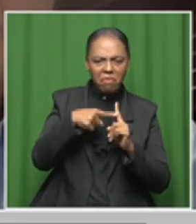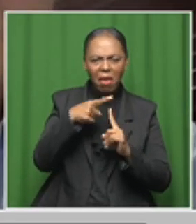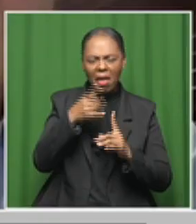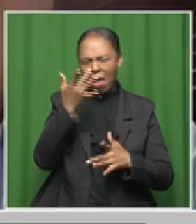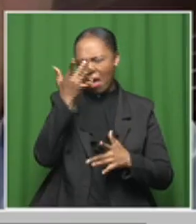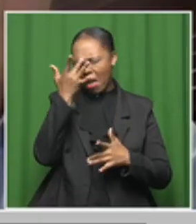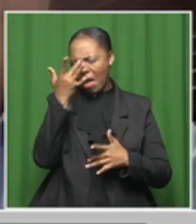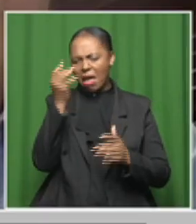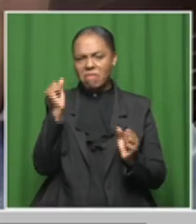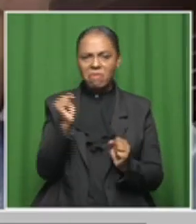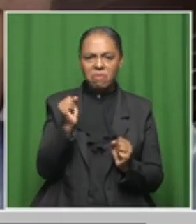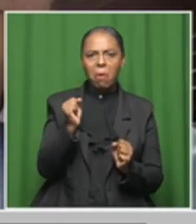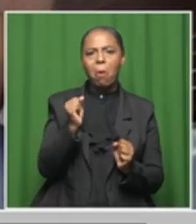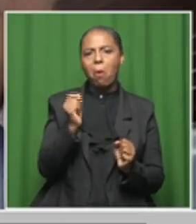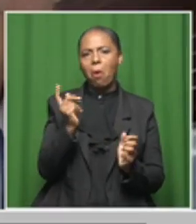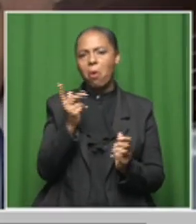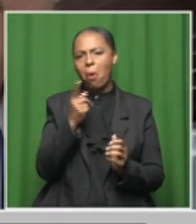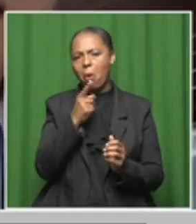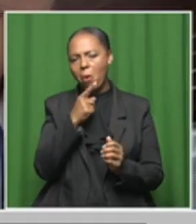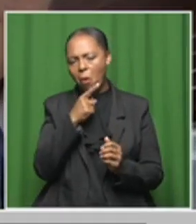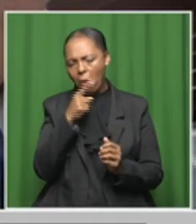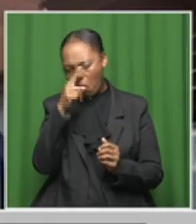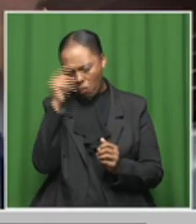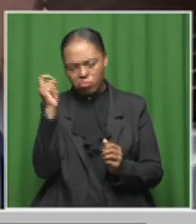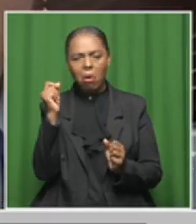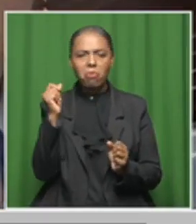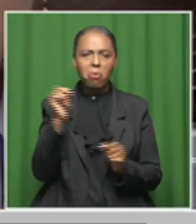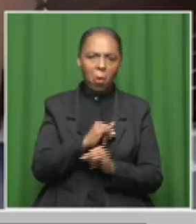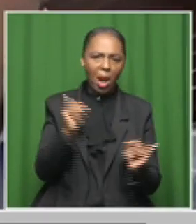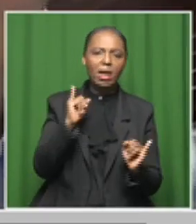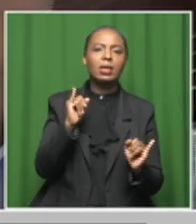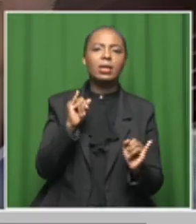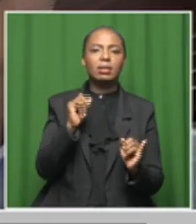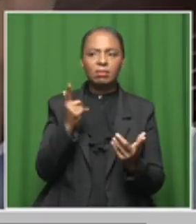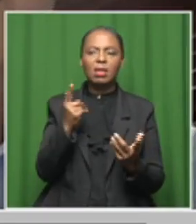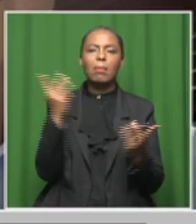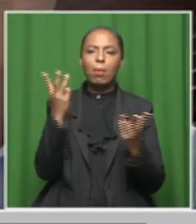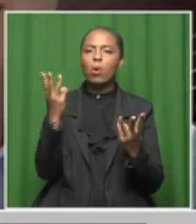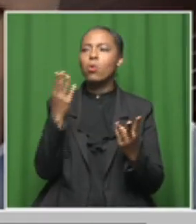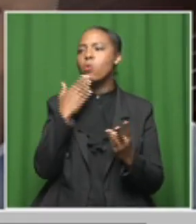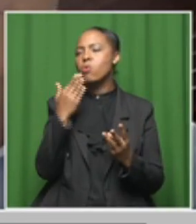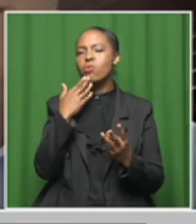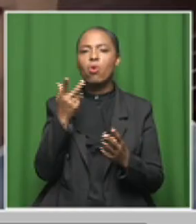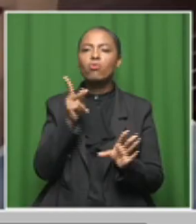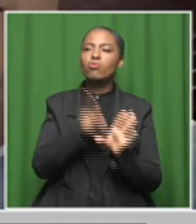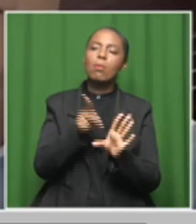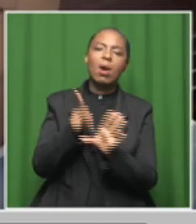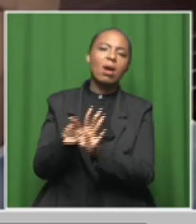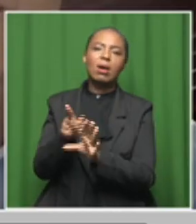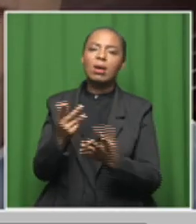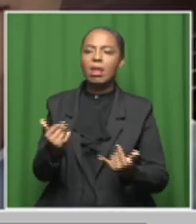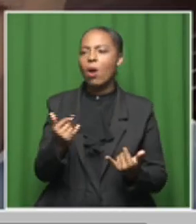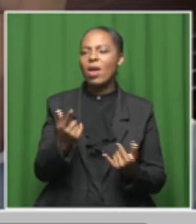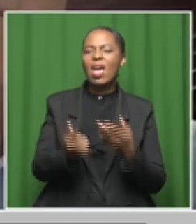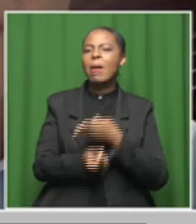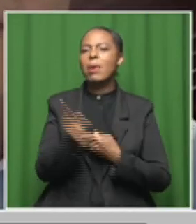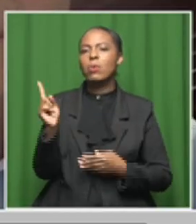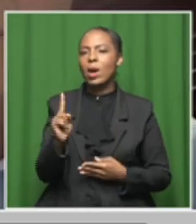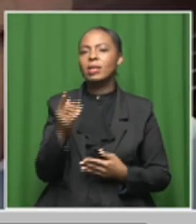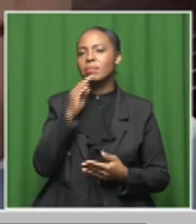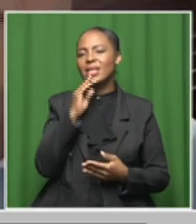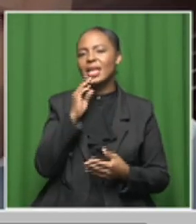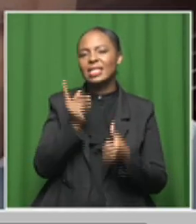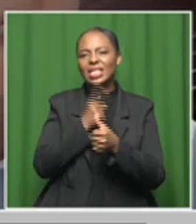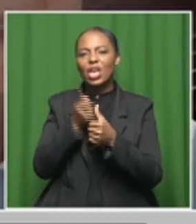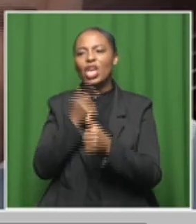those presenting to healthcare facilities, but also the public who are not that sick, what's happening with their illnesses. And that's a very